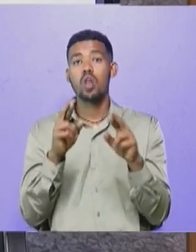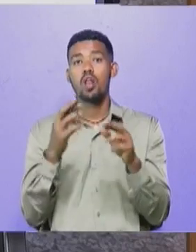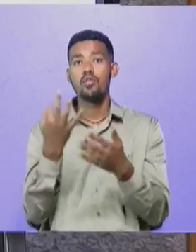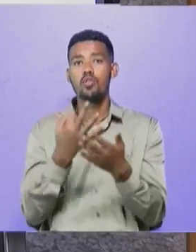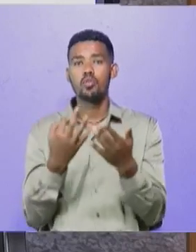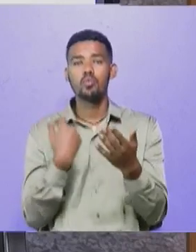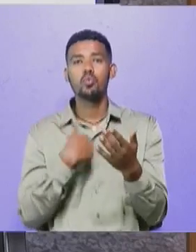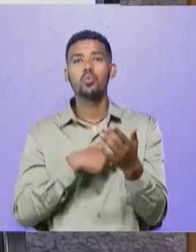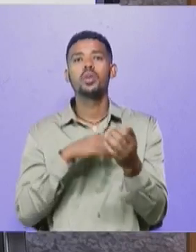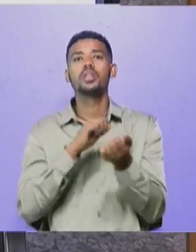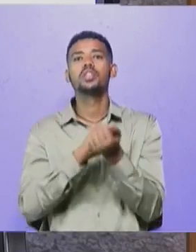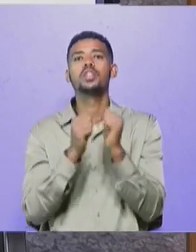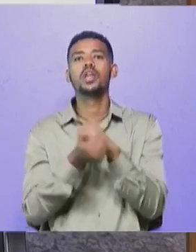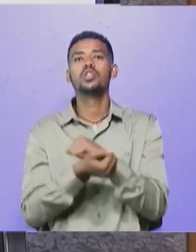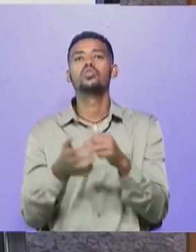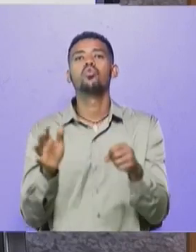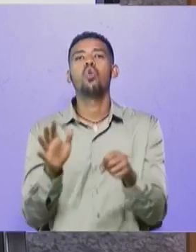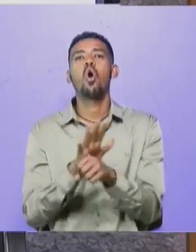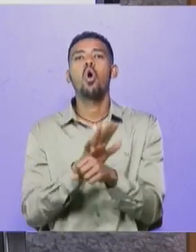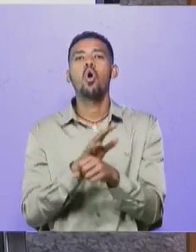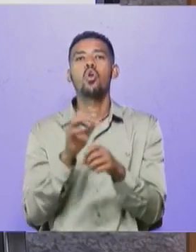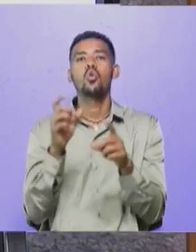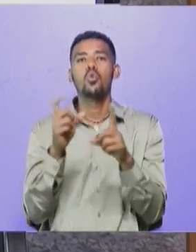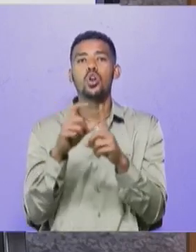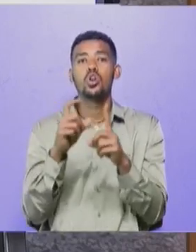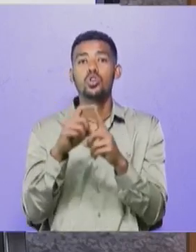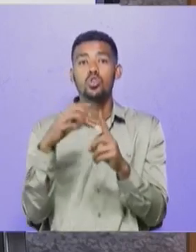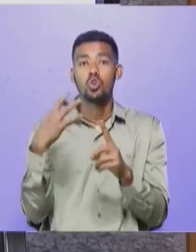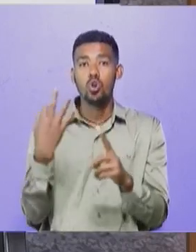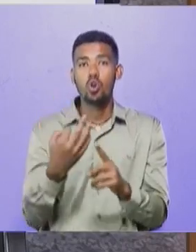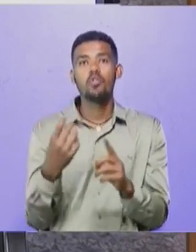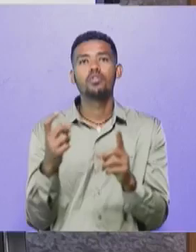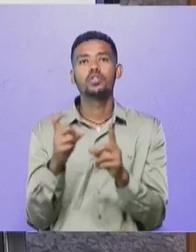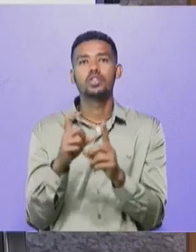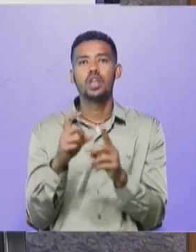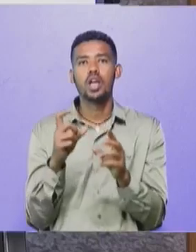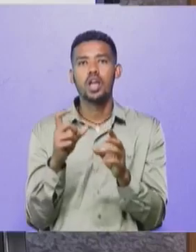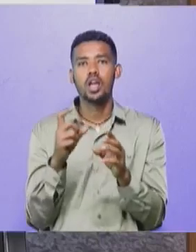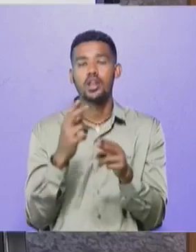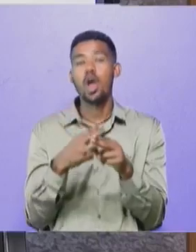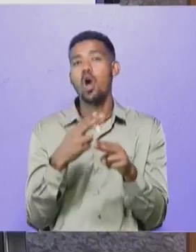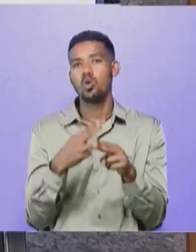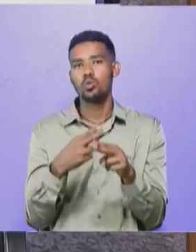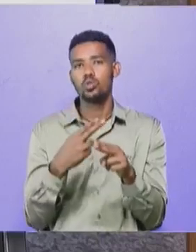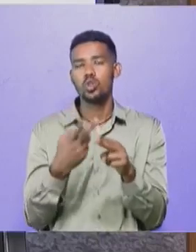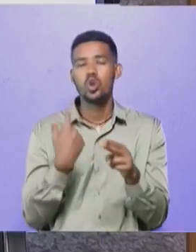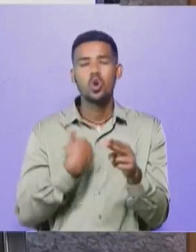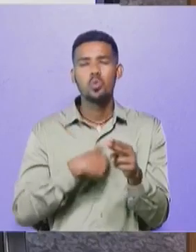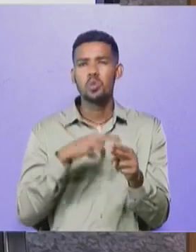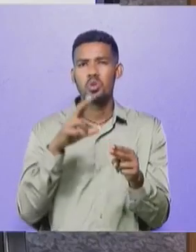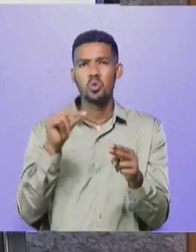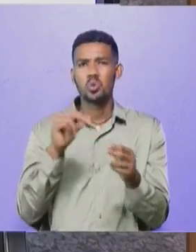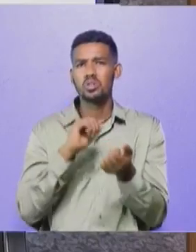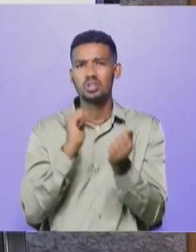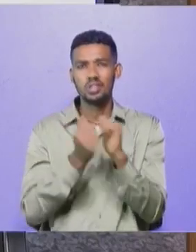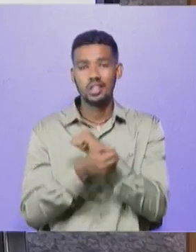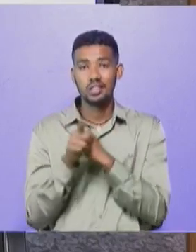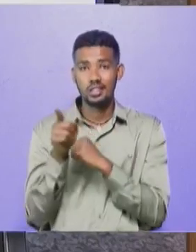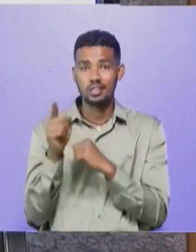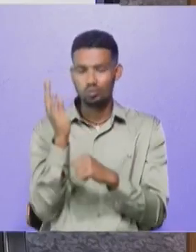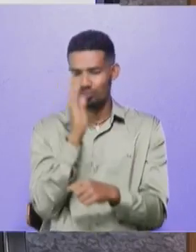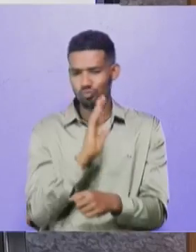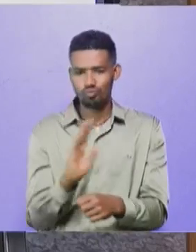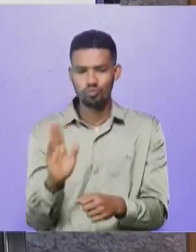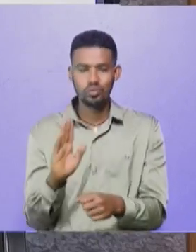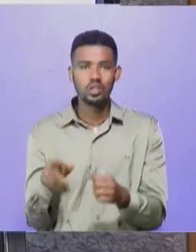we change the whole words of the nouns. Sometimes we don't change it at all. Let me give you